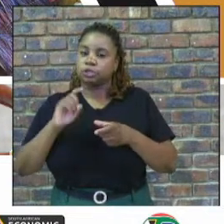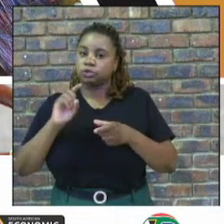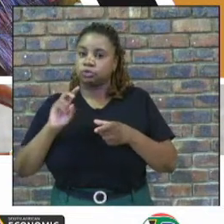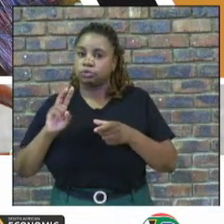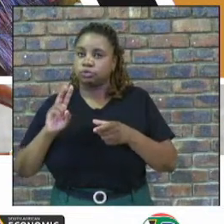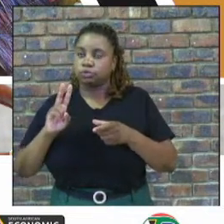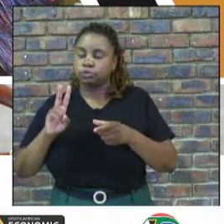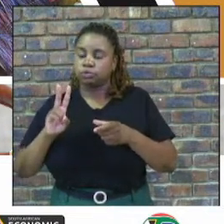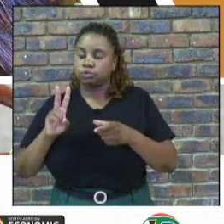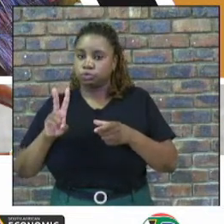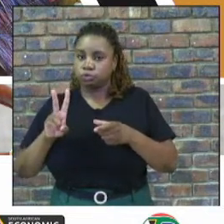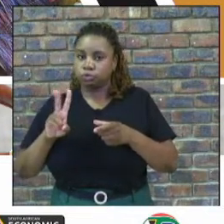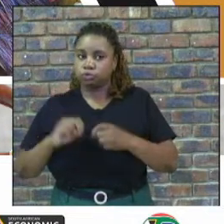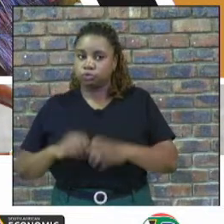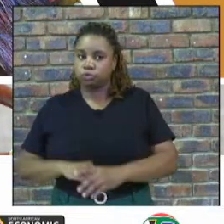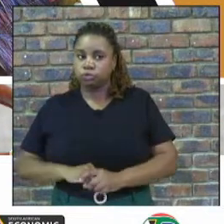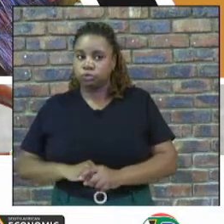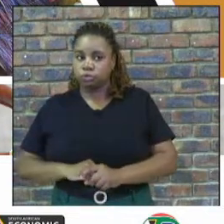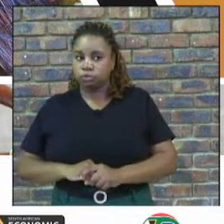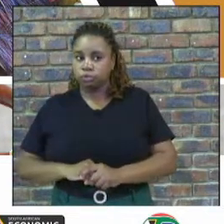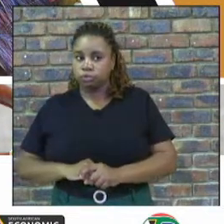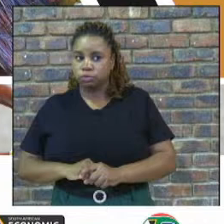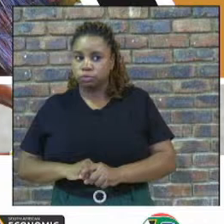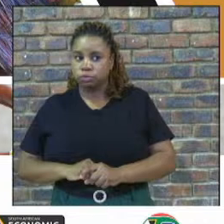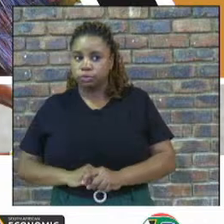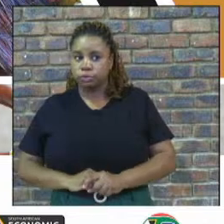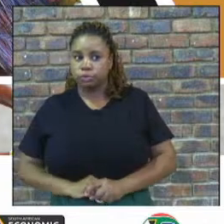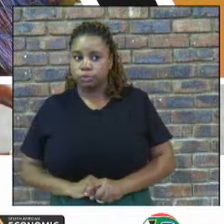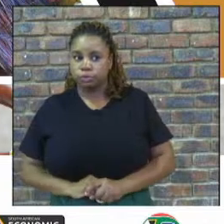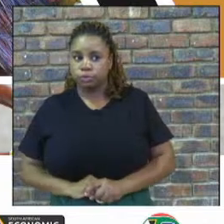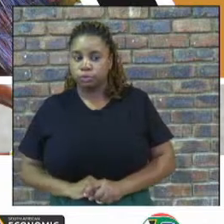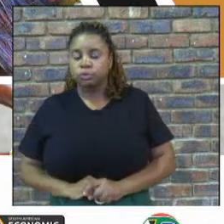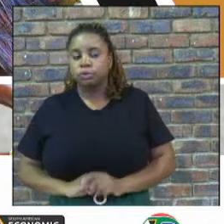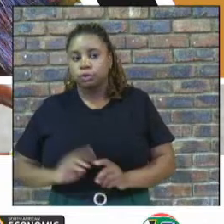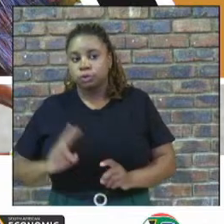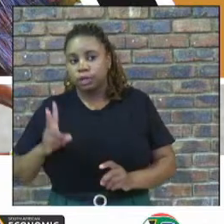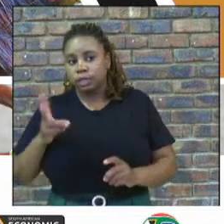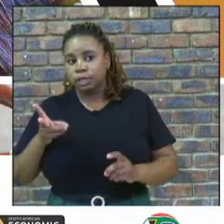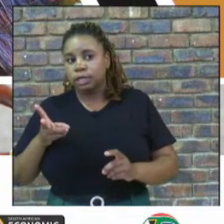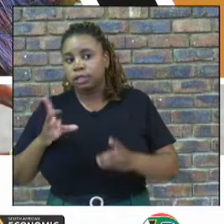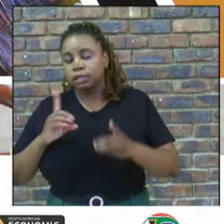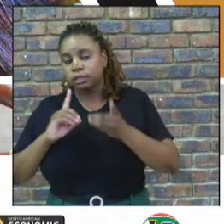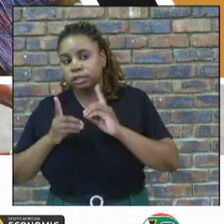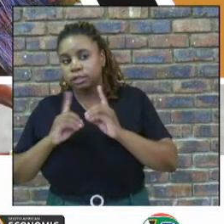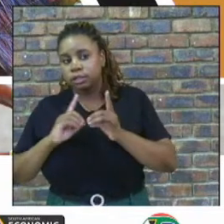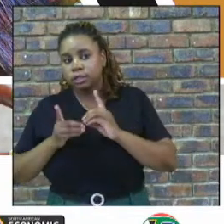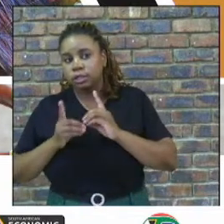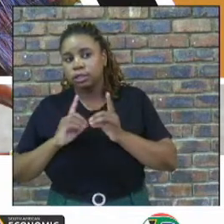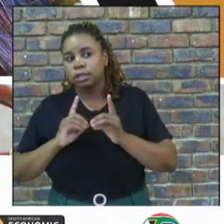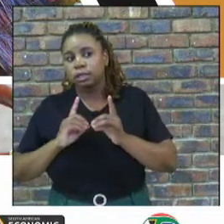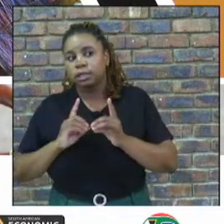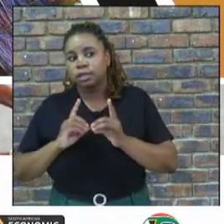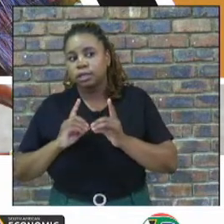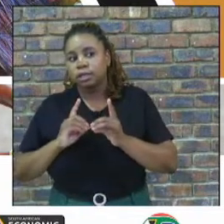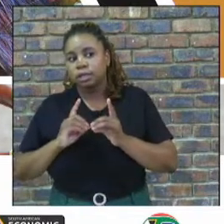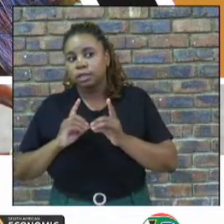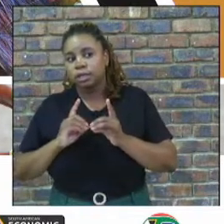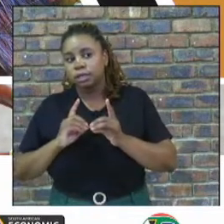recent Constitutional Court judgment. I'm also going to talk to the Portfolio Committee on the